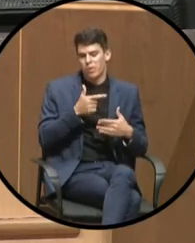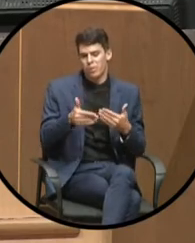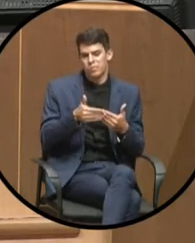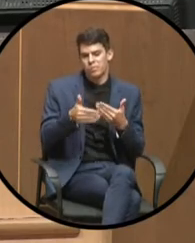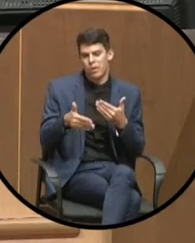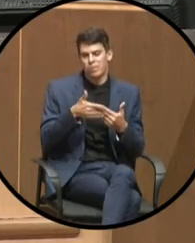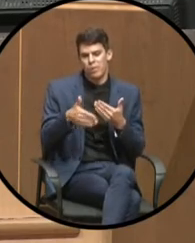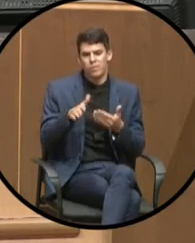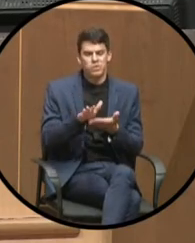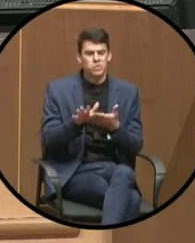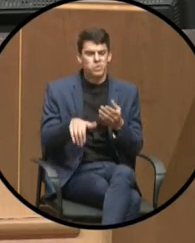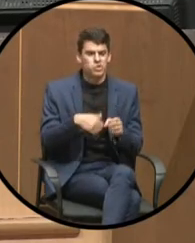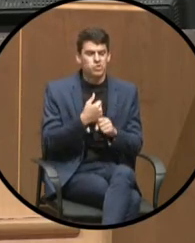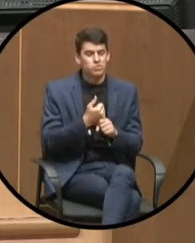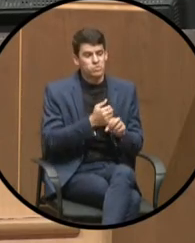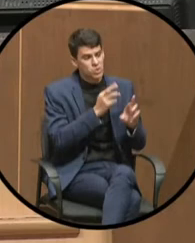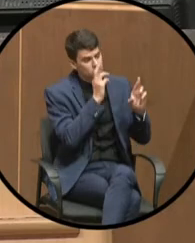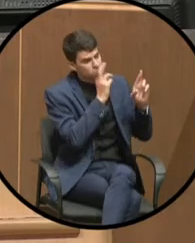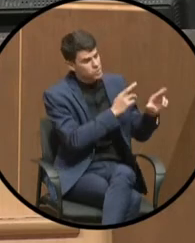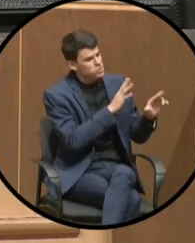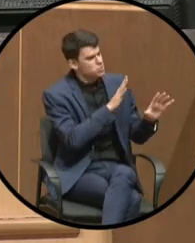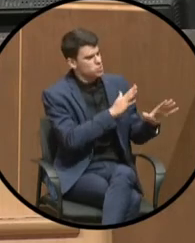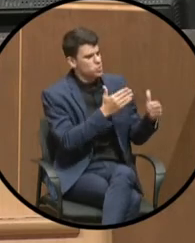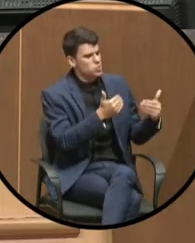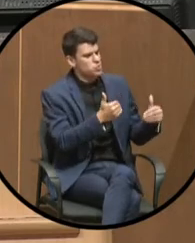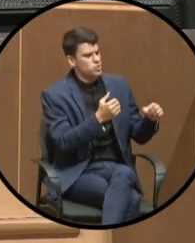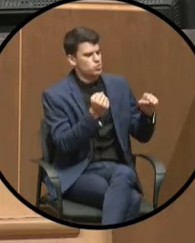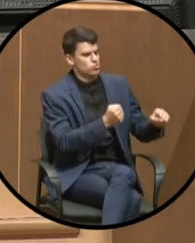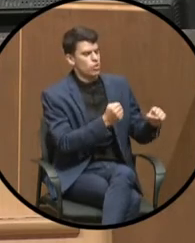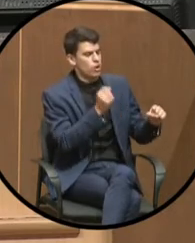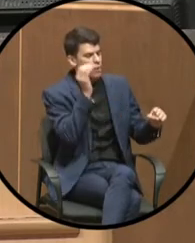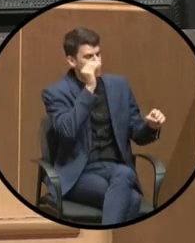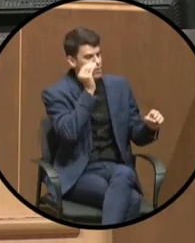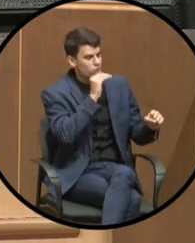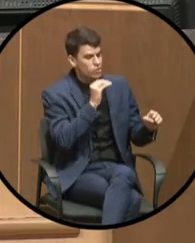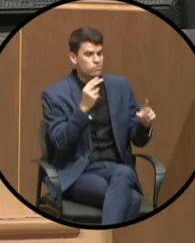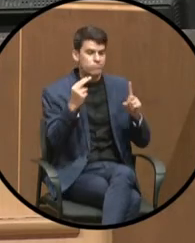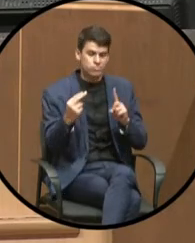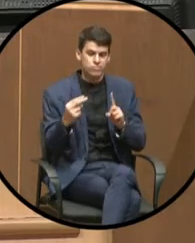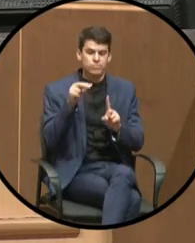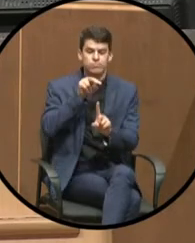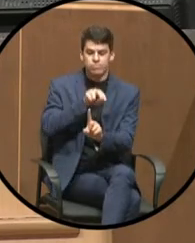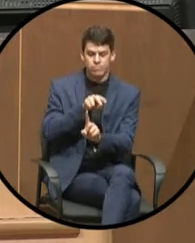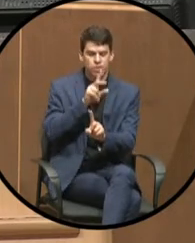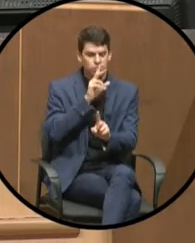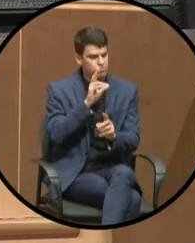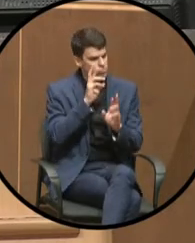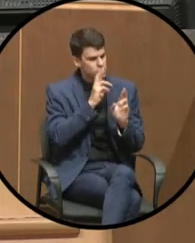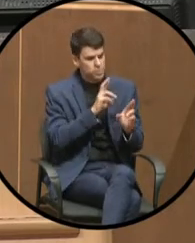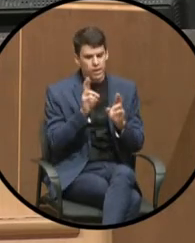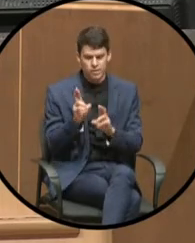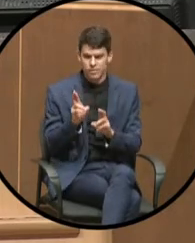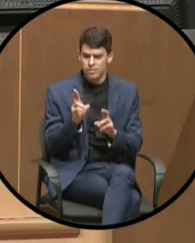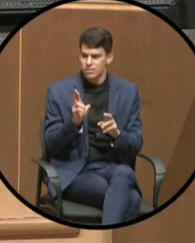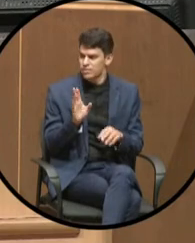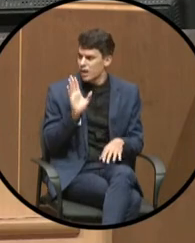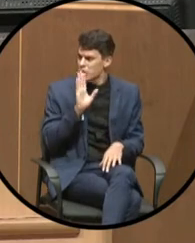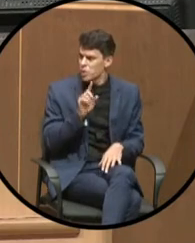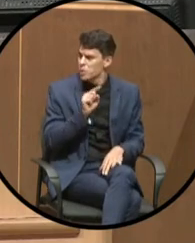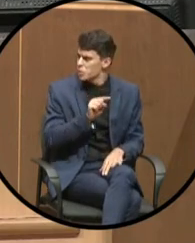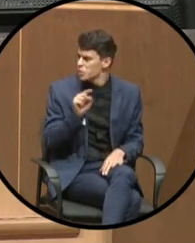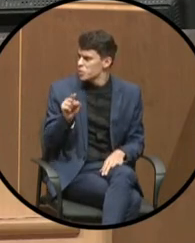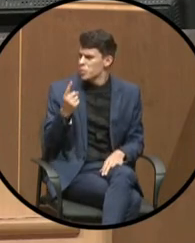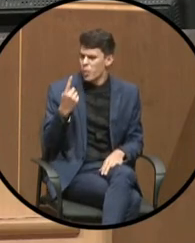I respect your strong opinions on both sides of this. I think one or more of you have pointed out